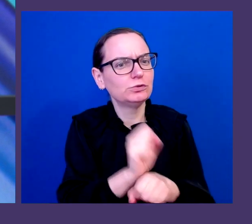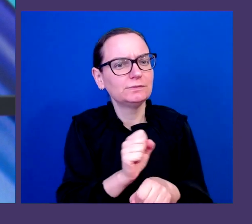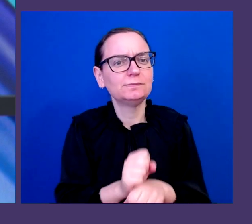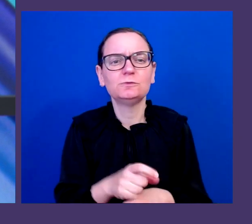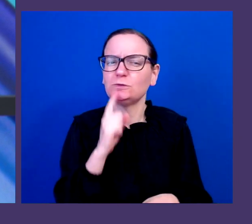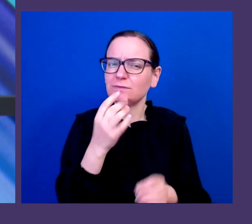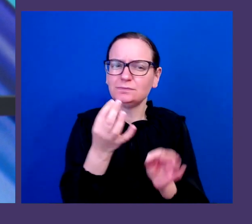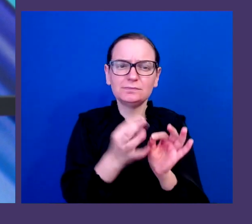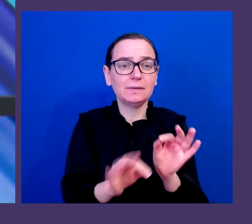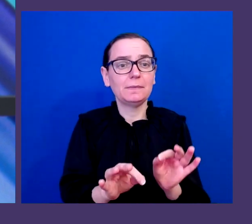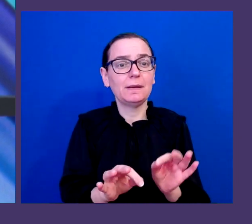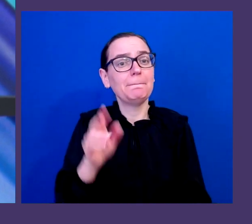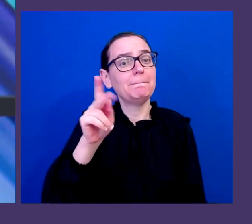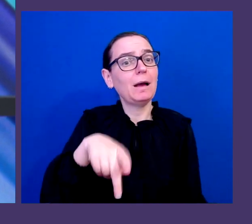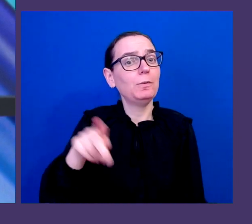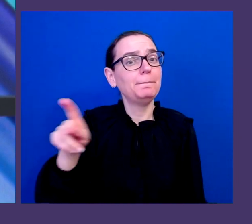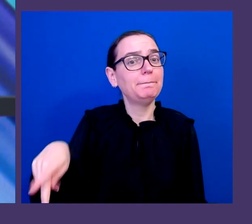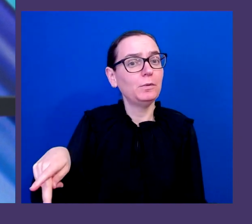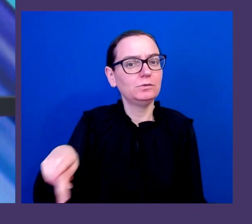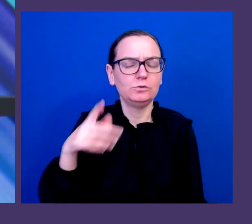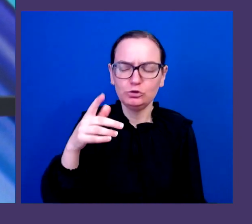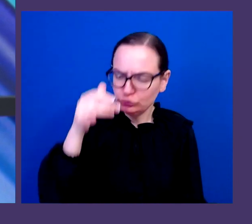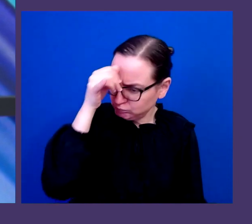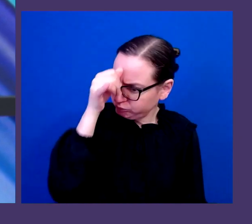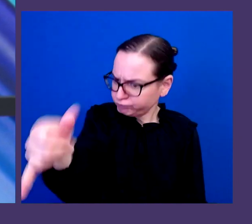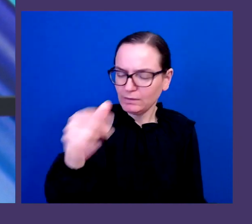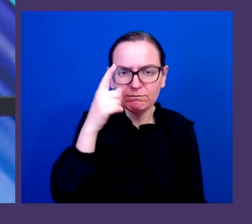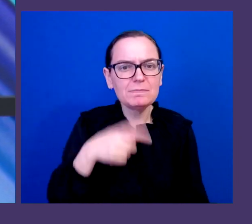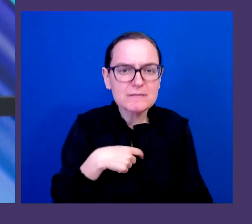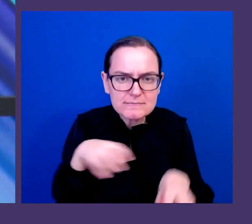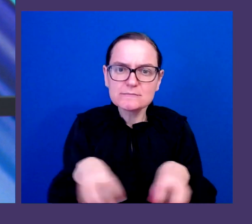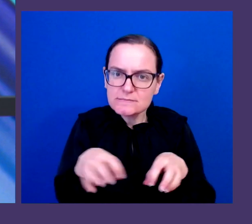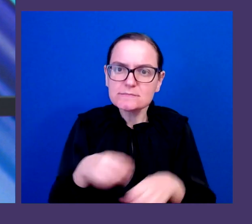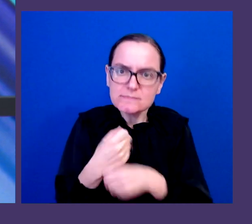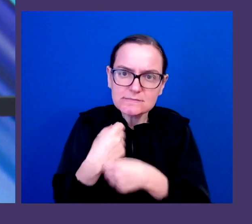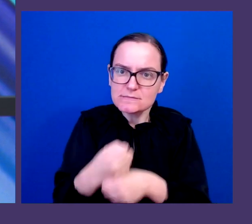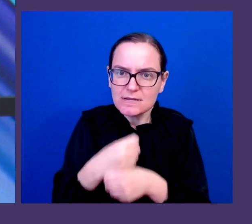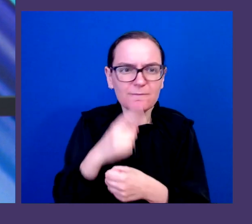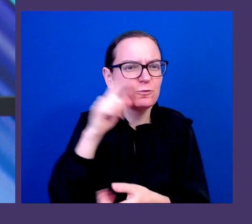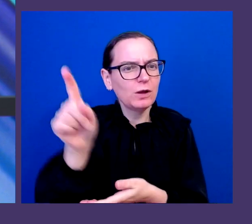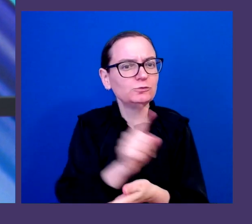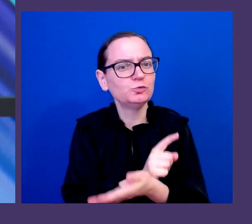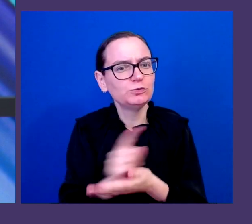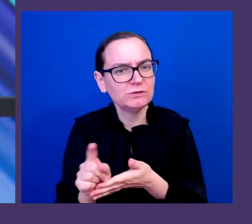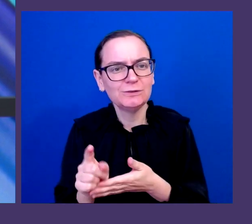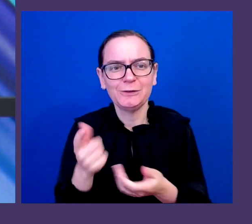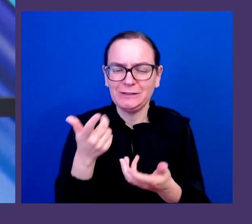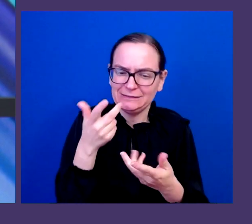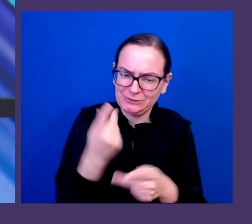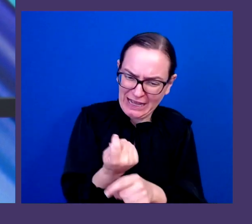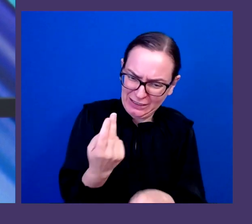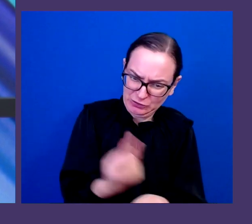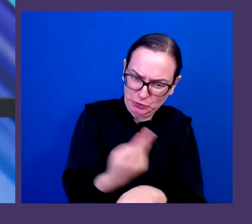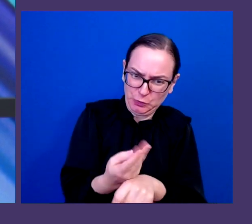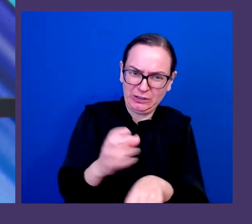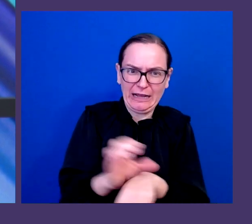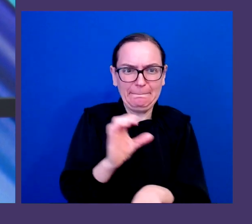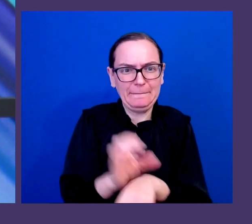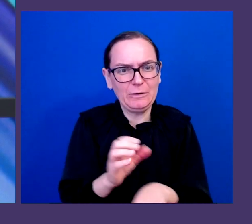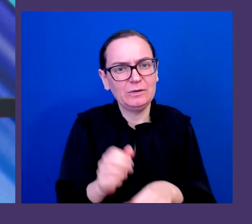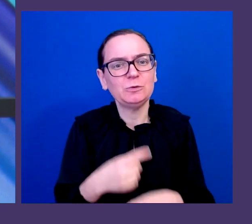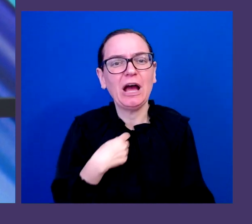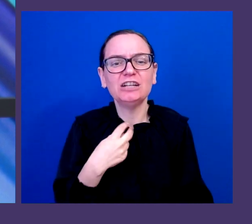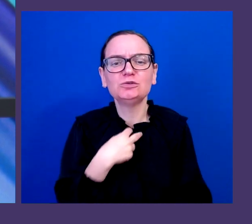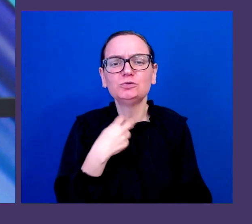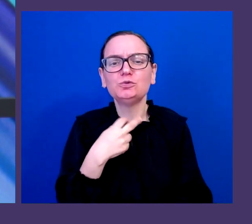with my computer. I use voice access, which I'll show you today, but that's not as fast as keyboarding. So being able to